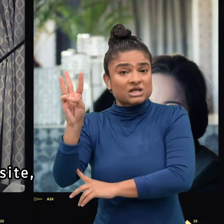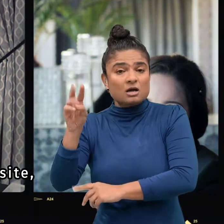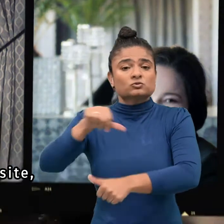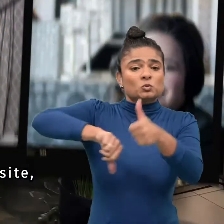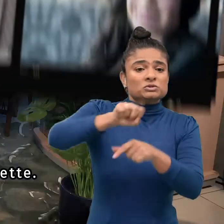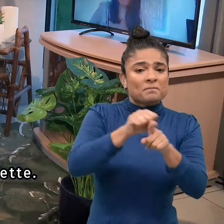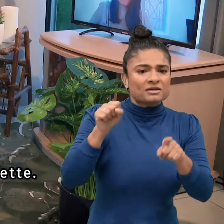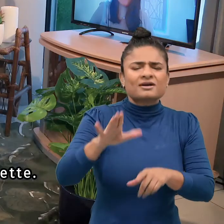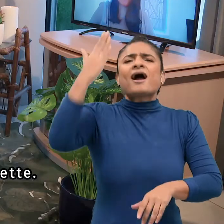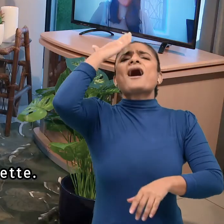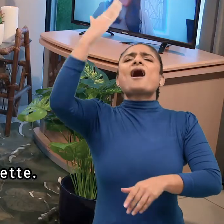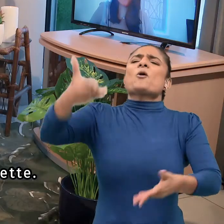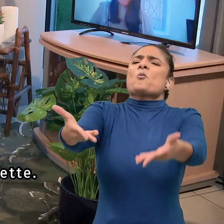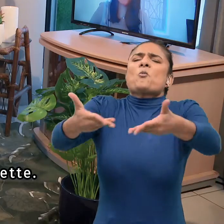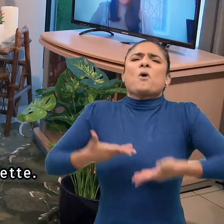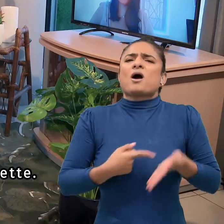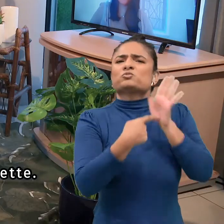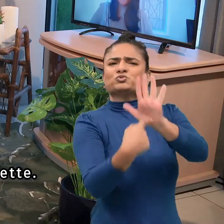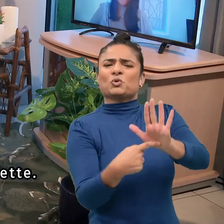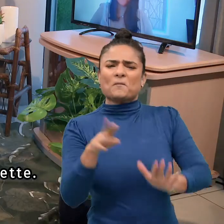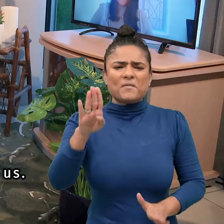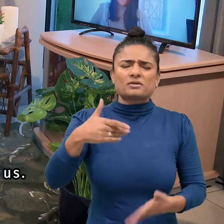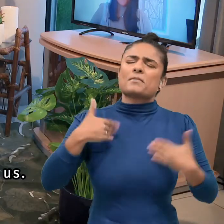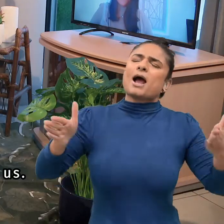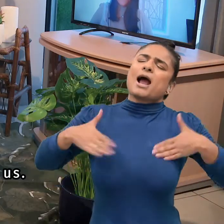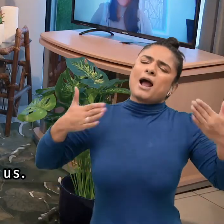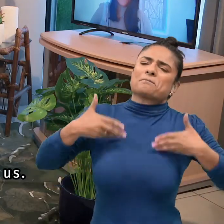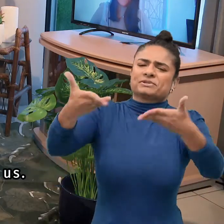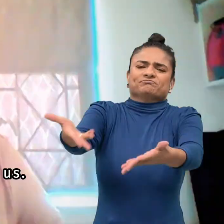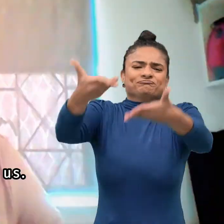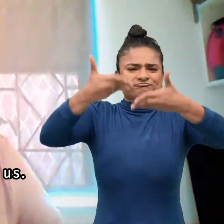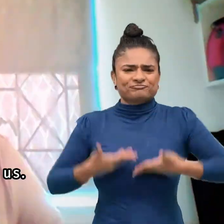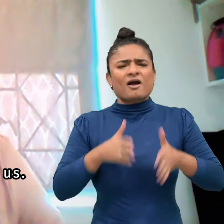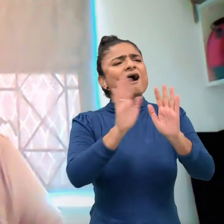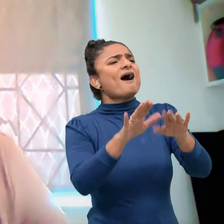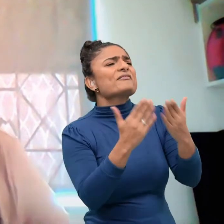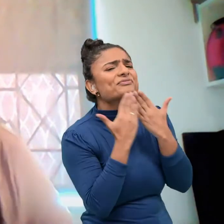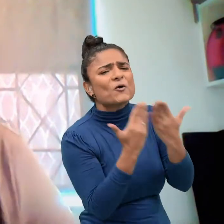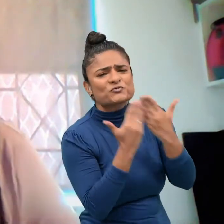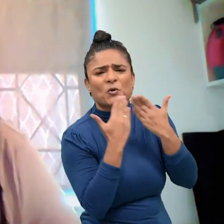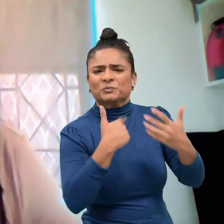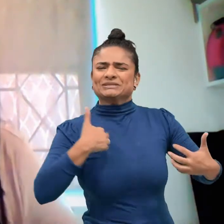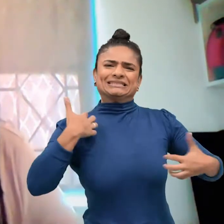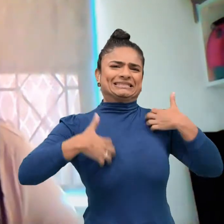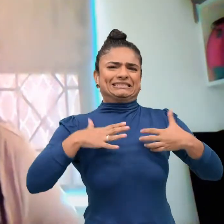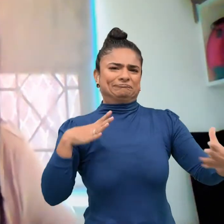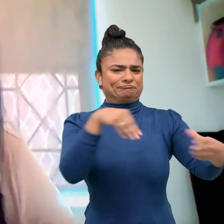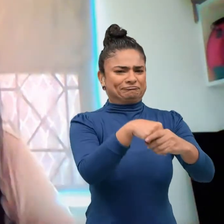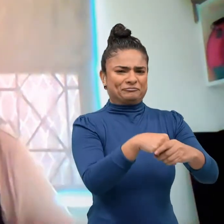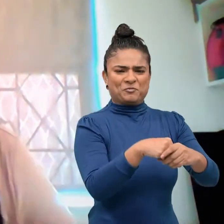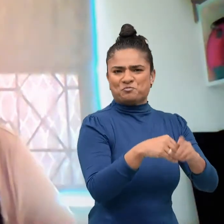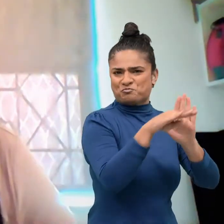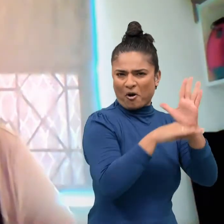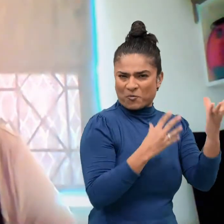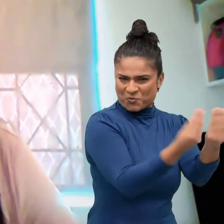media. Hello and welcome to the show, Bernadette. I'm so happy to finally have you with us. Thank you so much. It's really a pleasure to